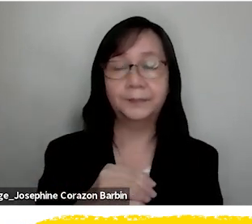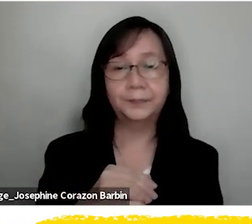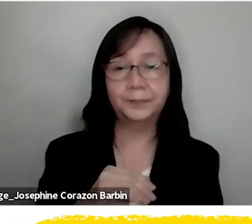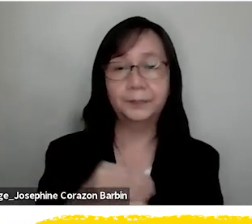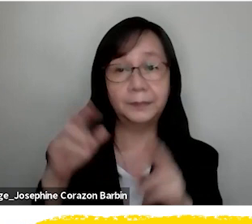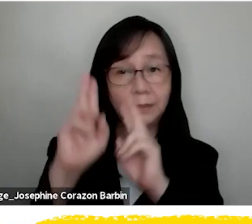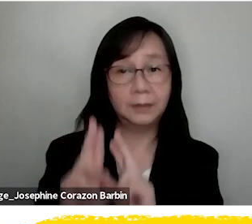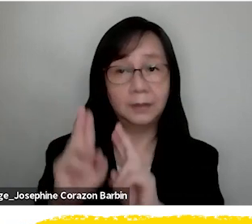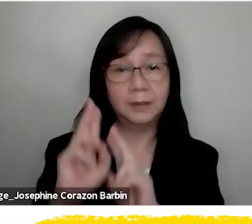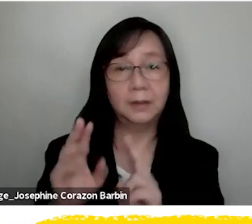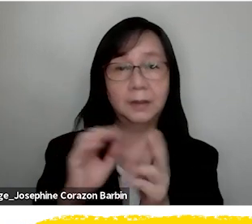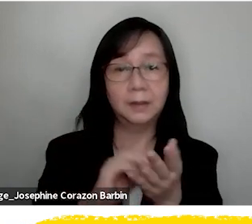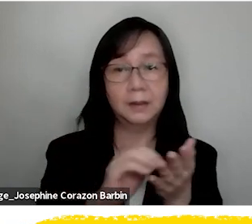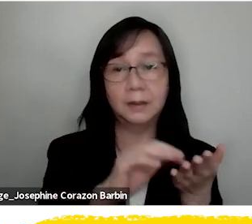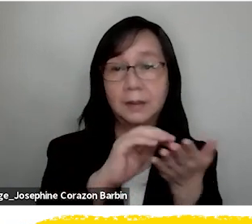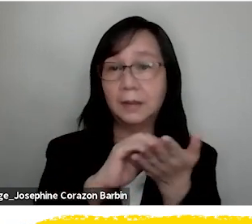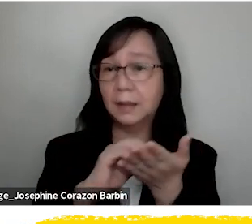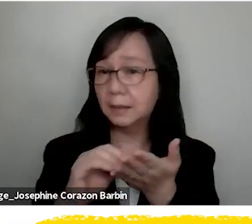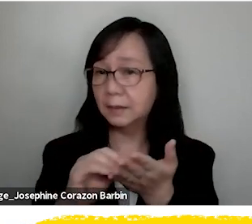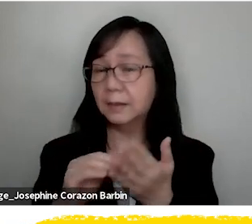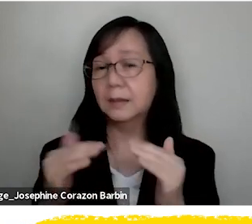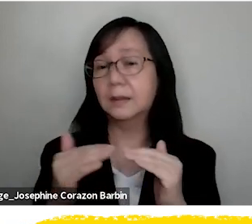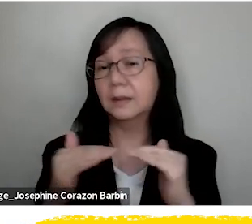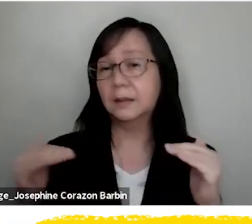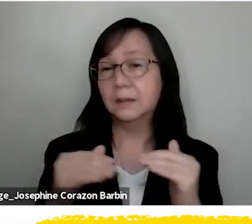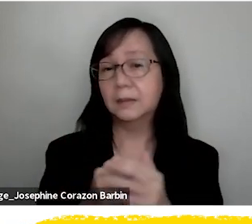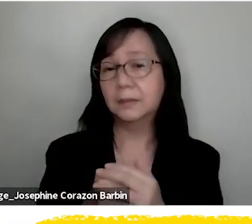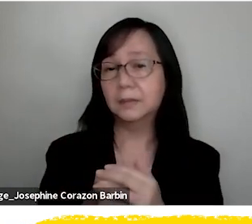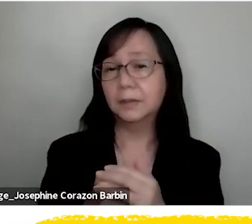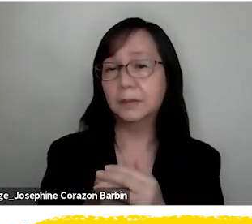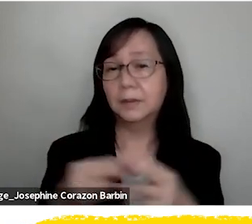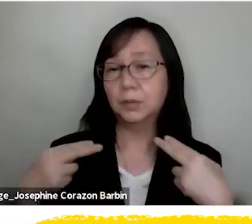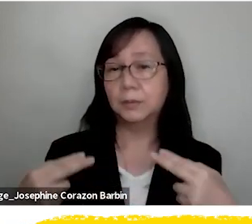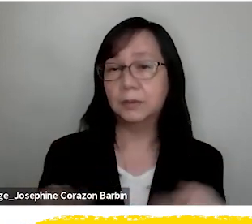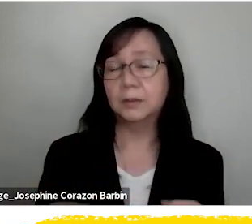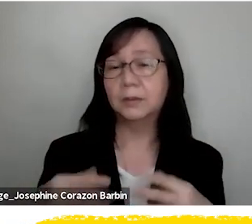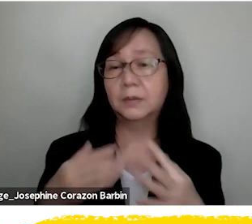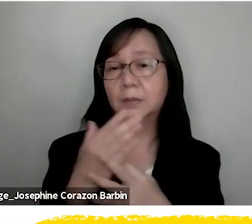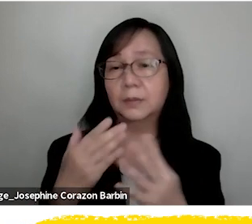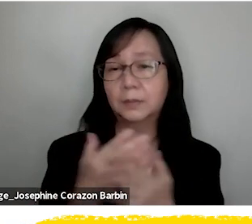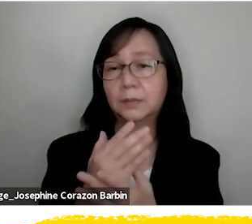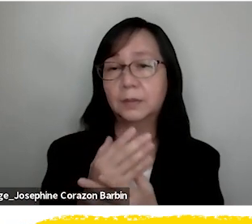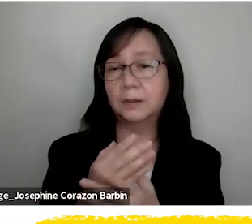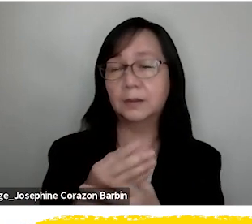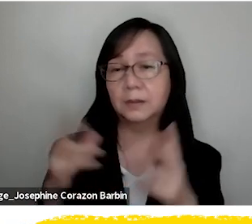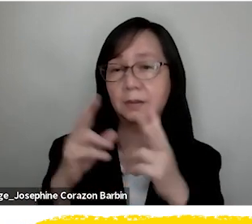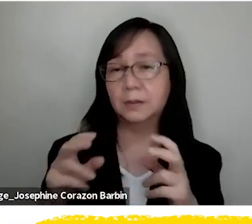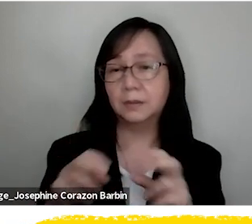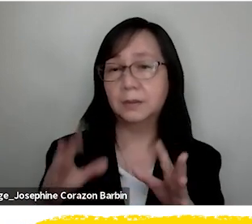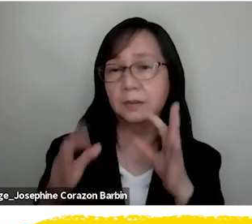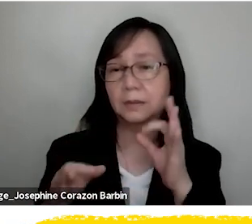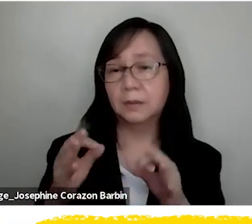and implementing the state's obligations, human rights obligations. Another one is a child